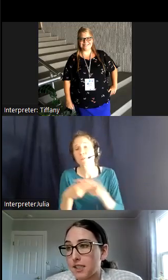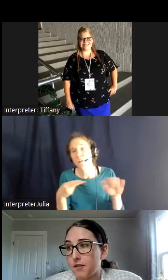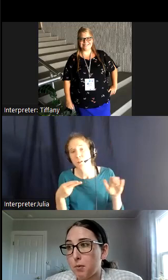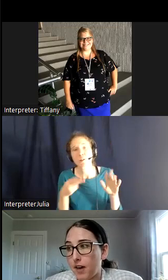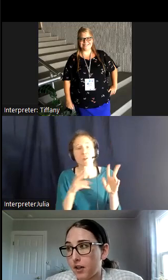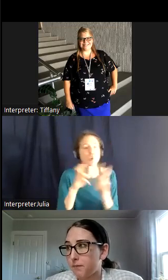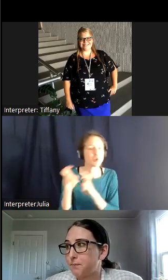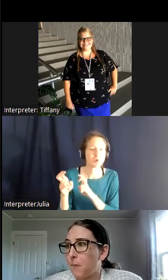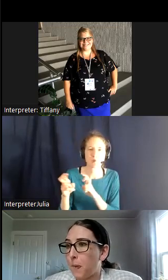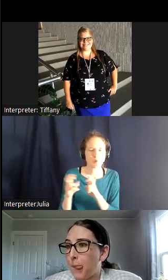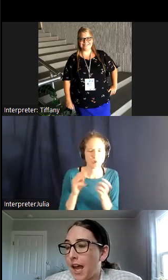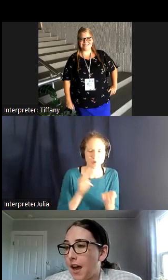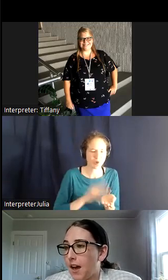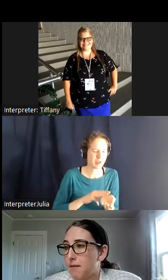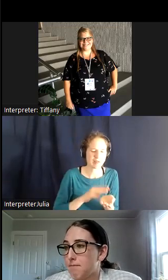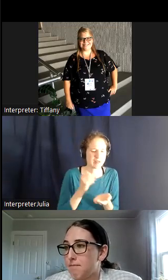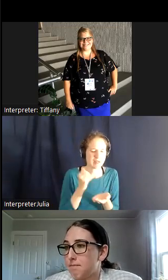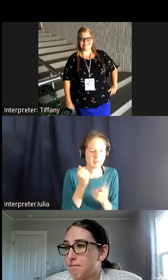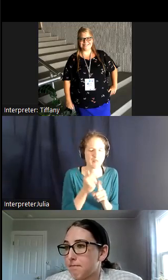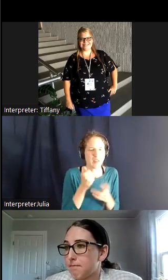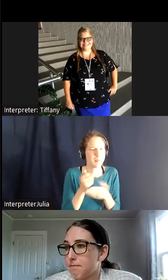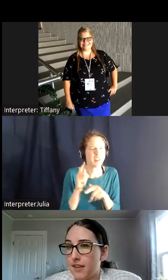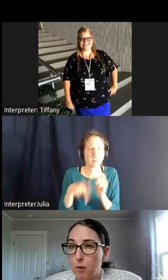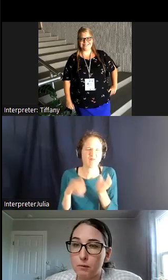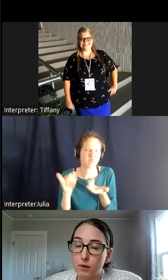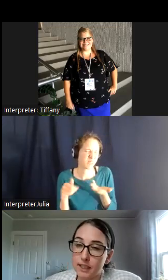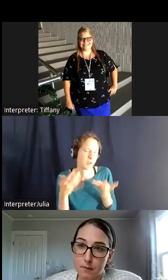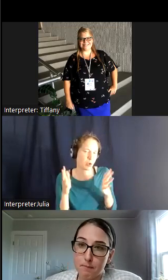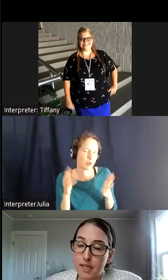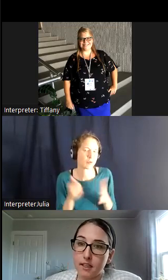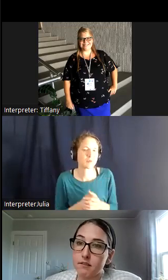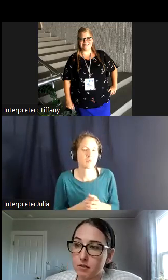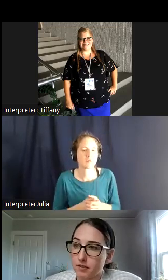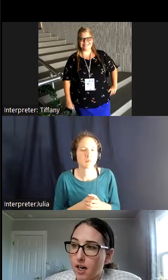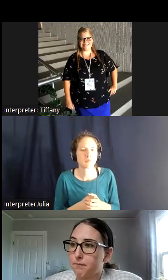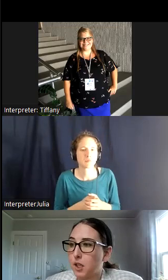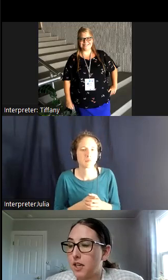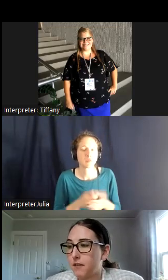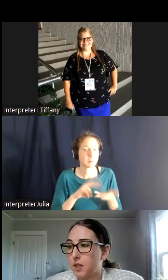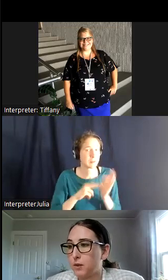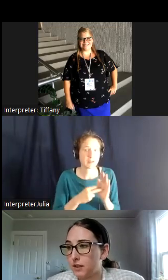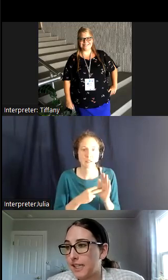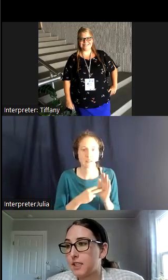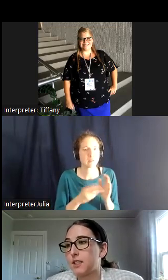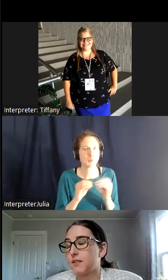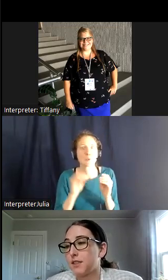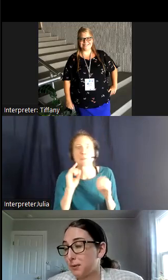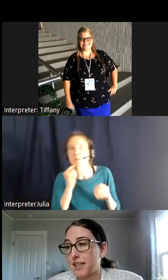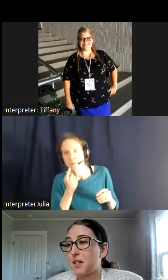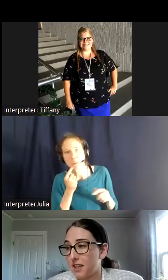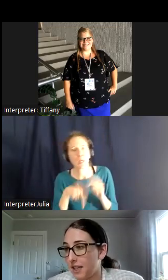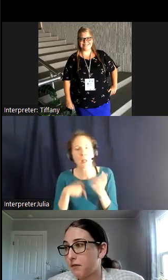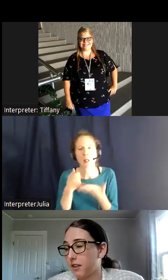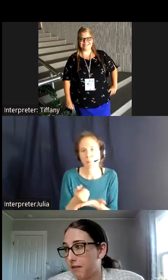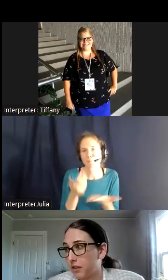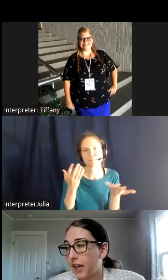of practice of the provider. And that would really be meaning level of care. So the individual is